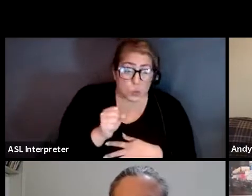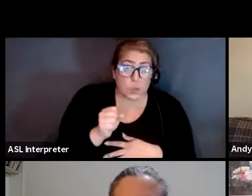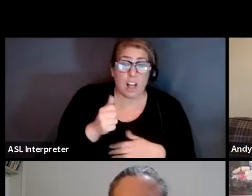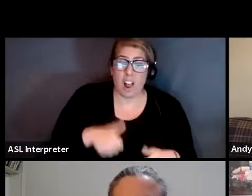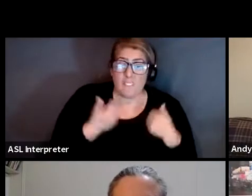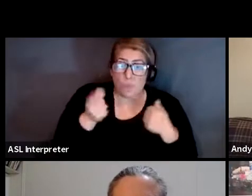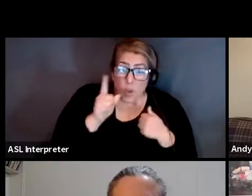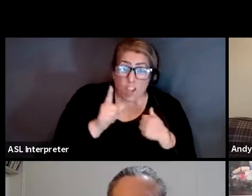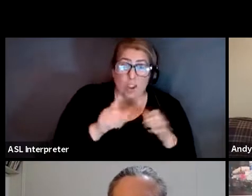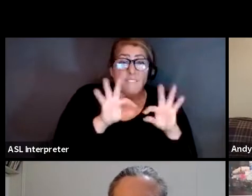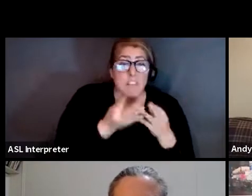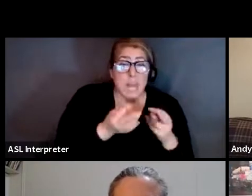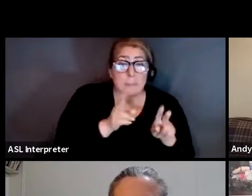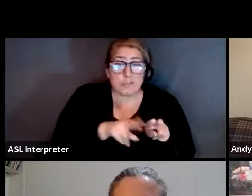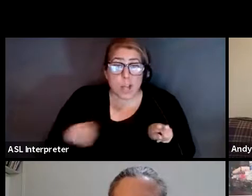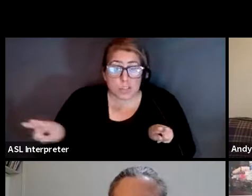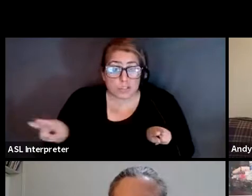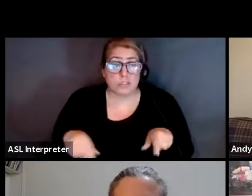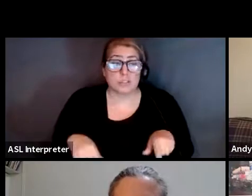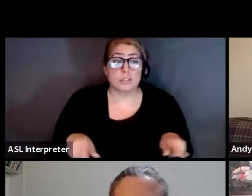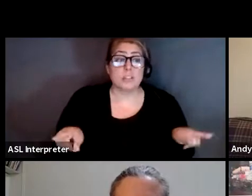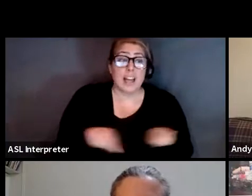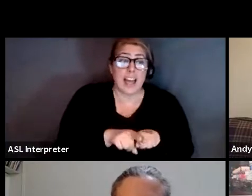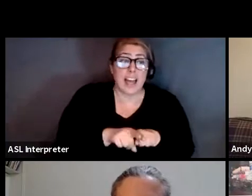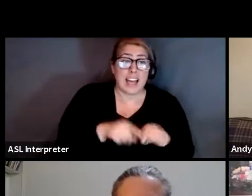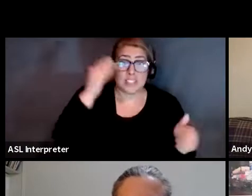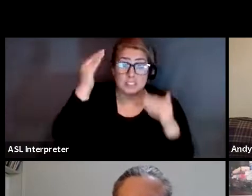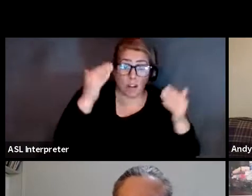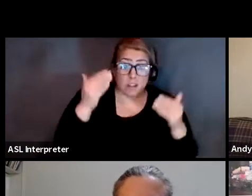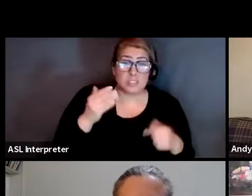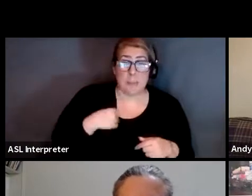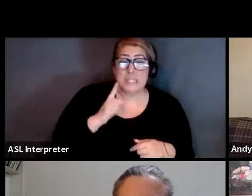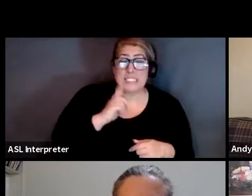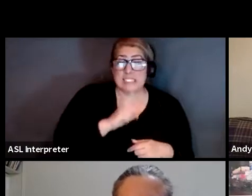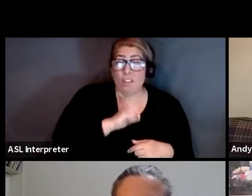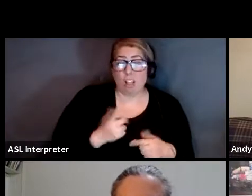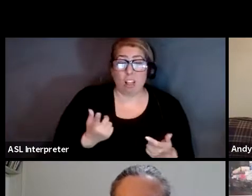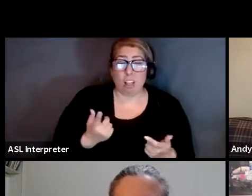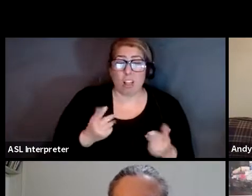shelters. And then as an adult, a single adult, I